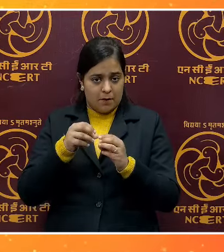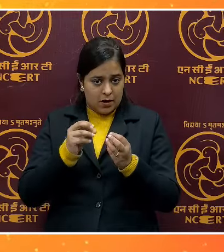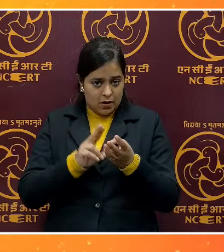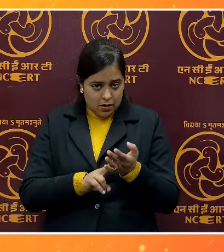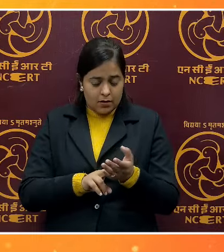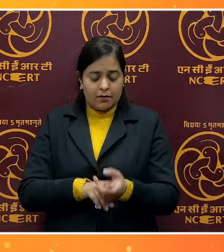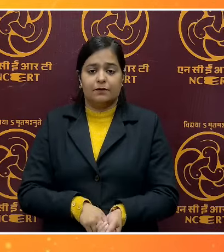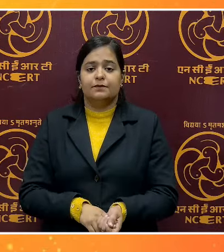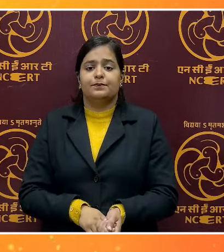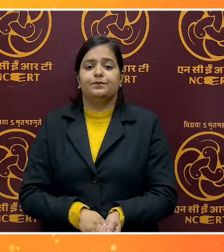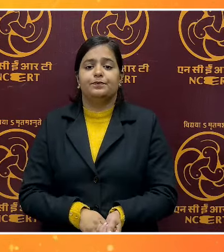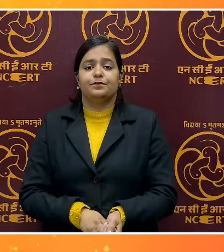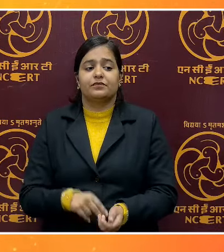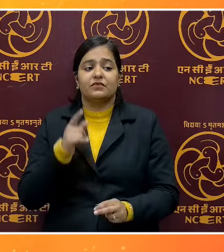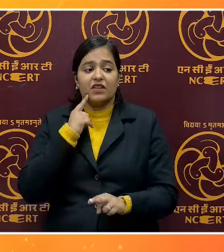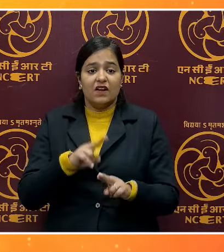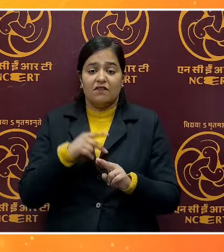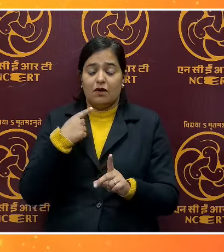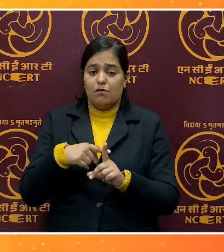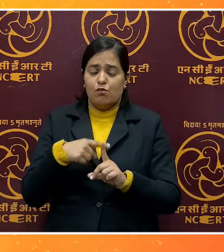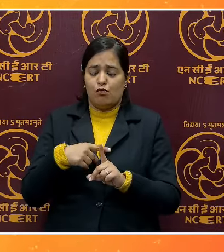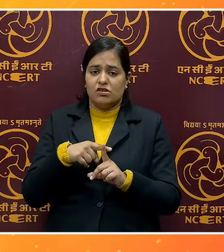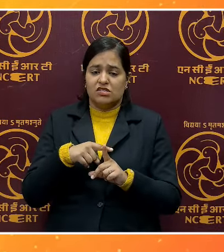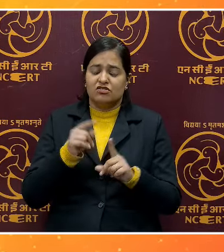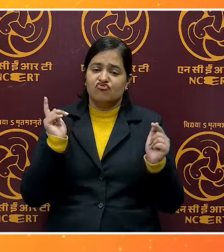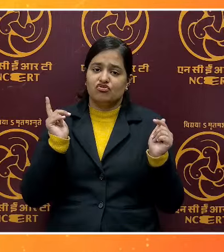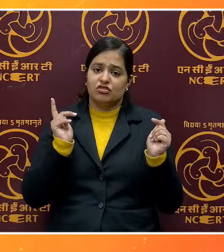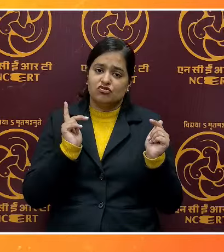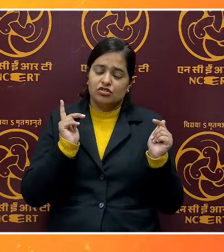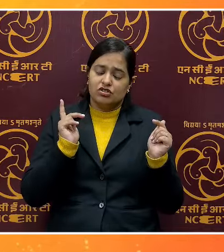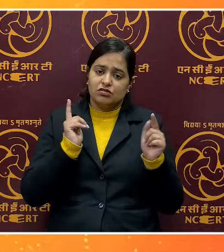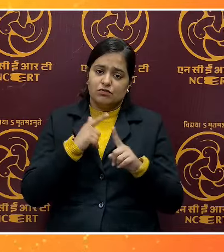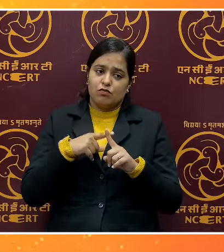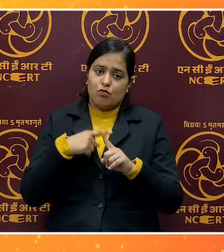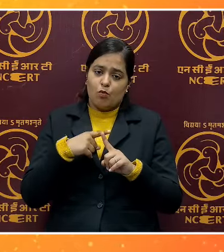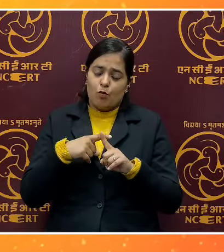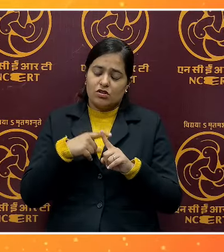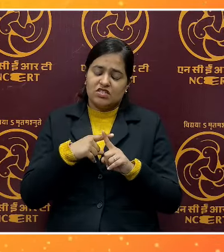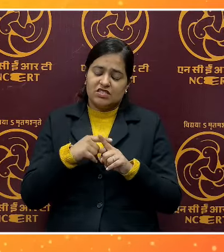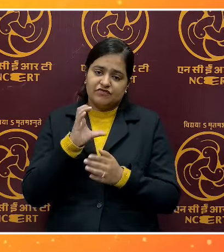complex contain positive charge, the metal name same as the element.